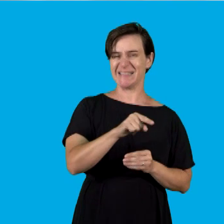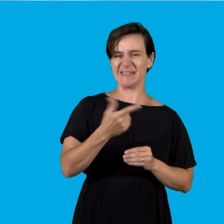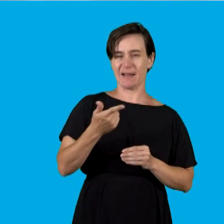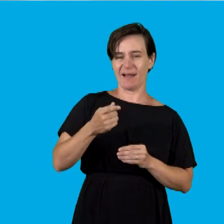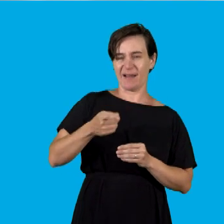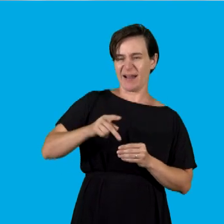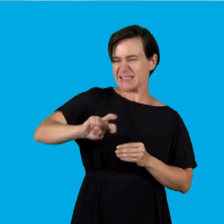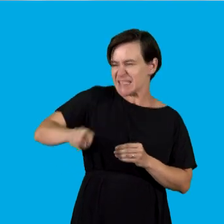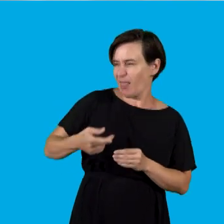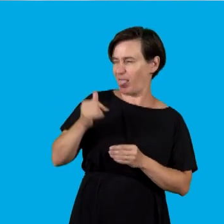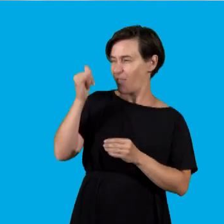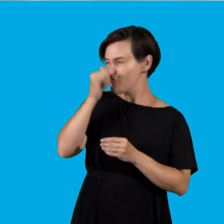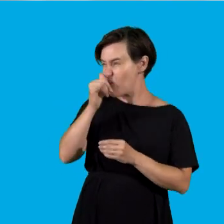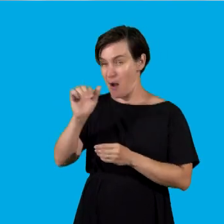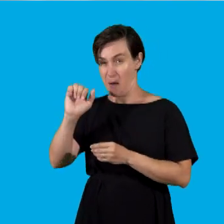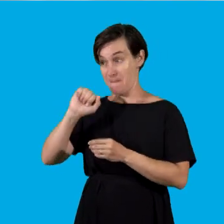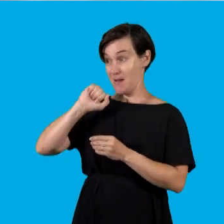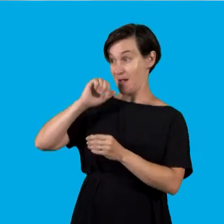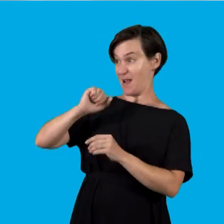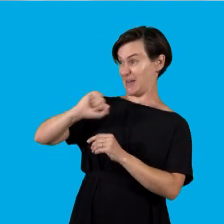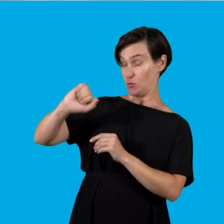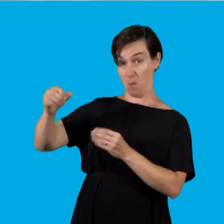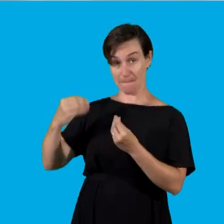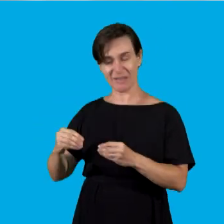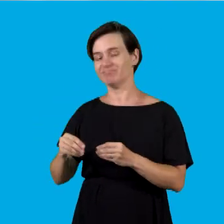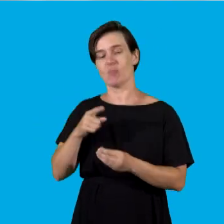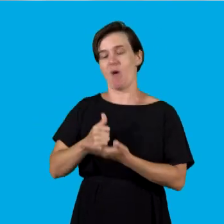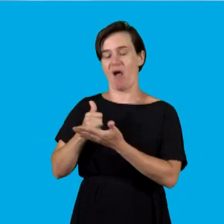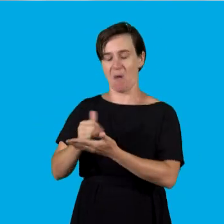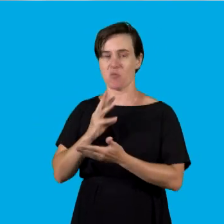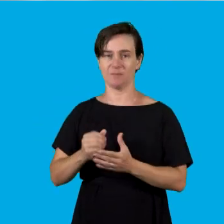are not going to commit crime in your business.